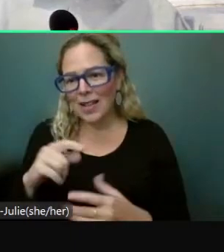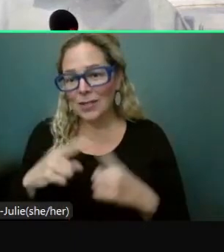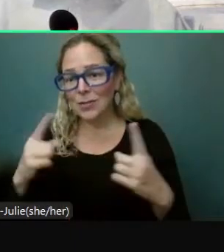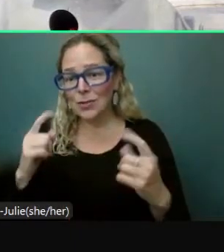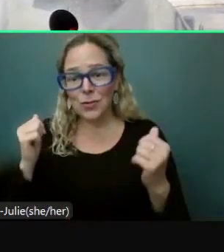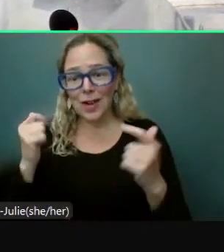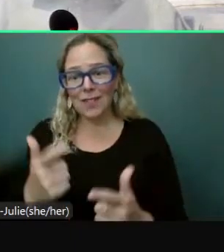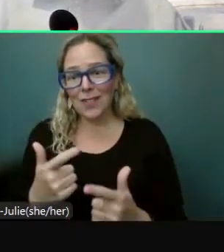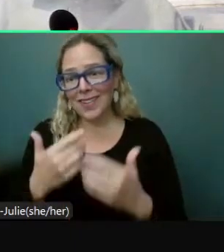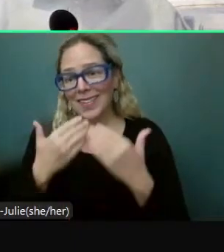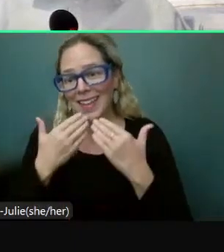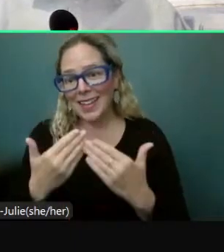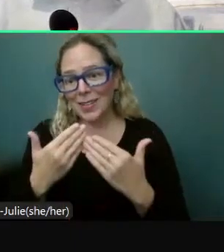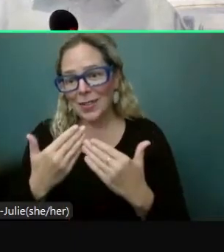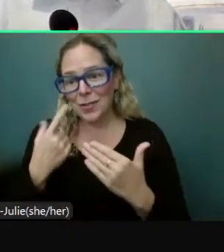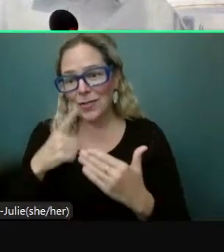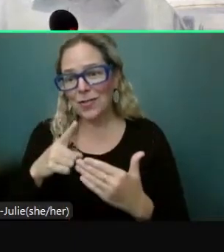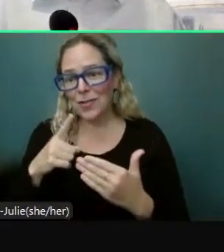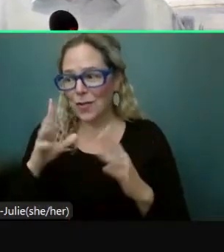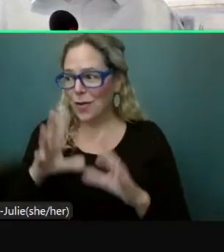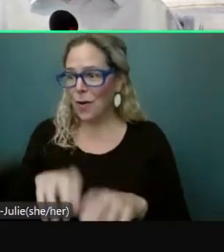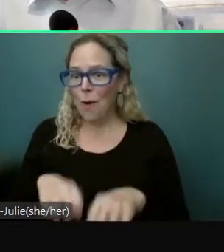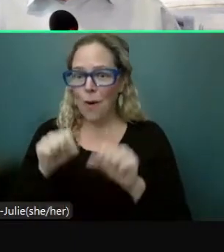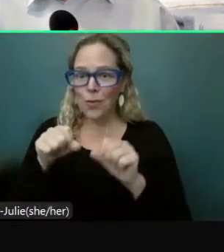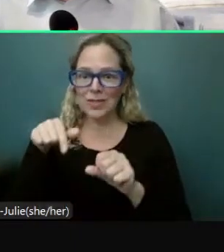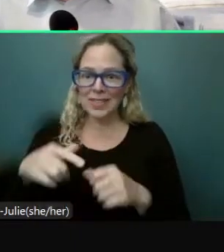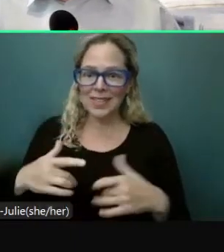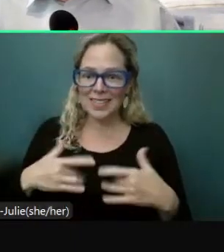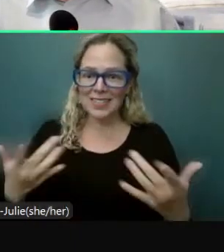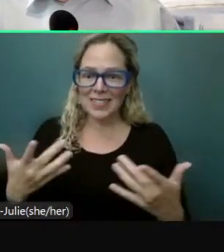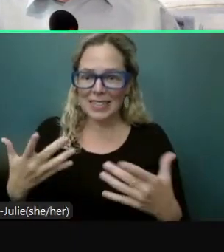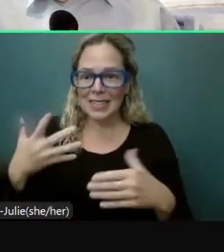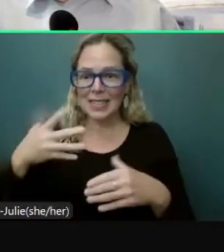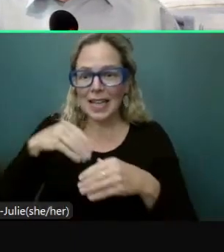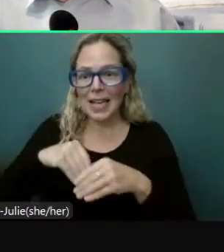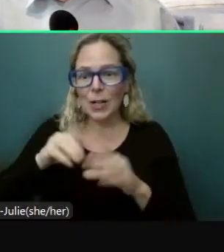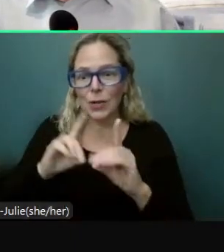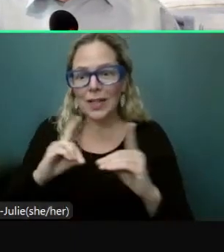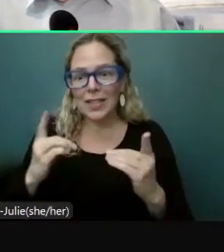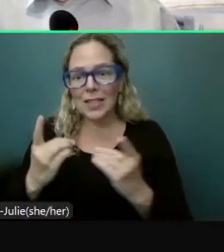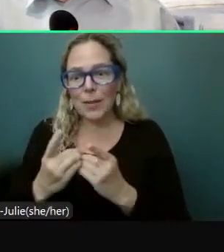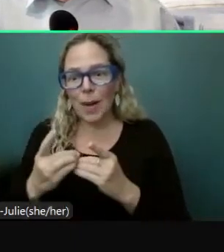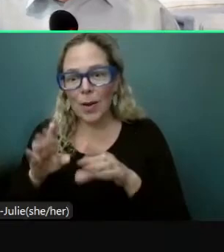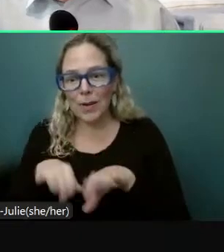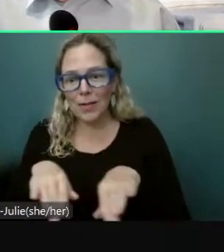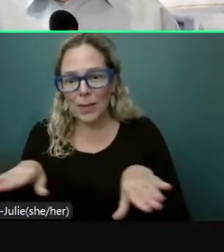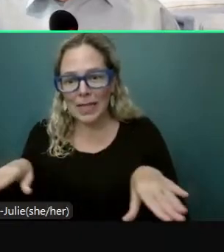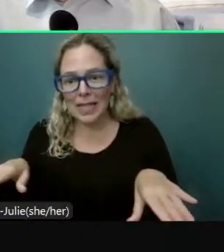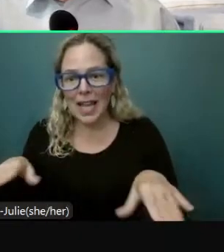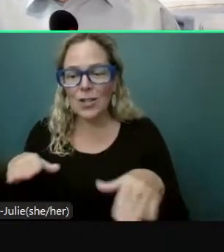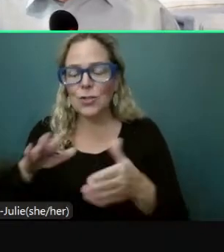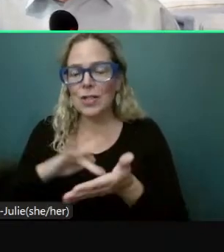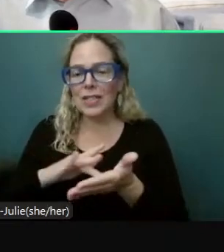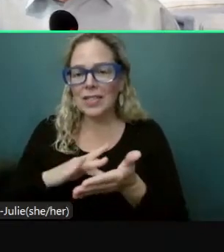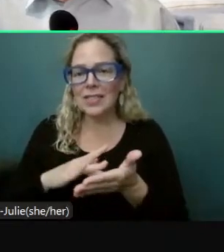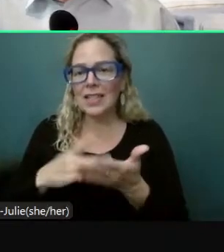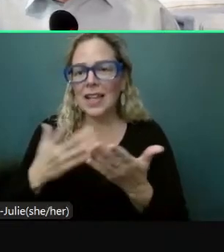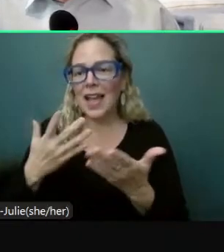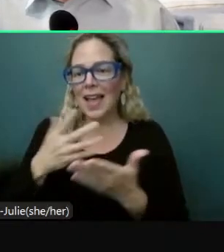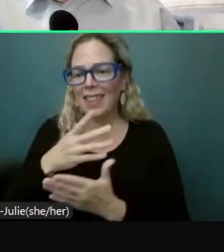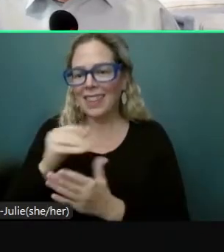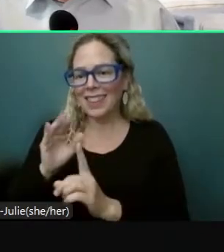to everyone who helped put on that event, including the Department of Pediatrics and their RISE team, and